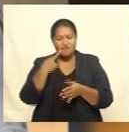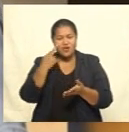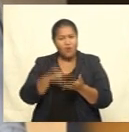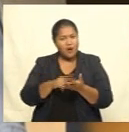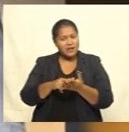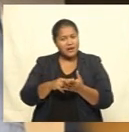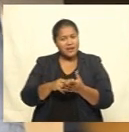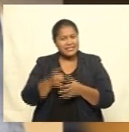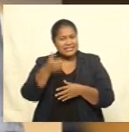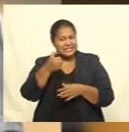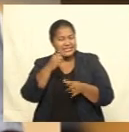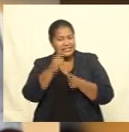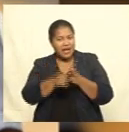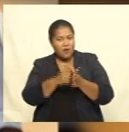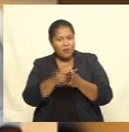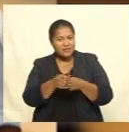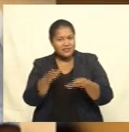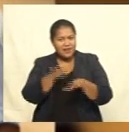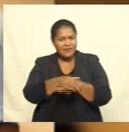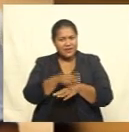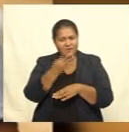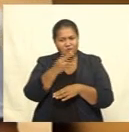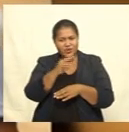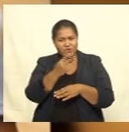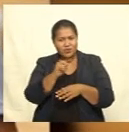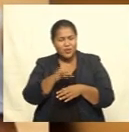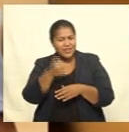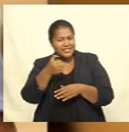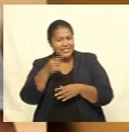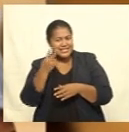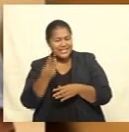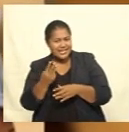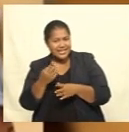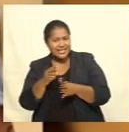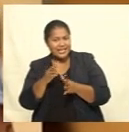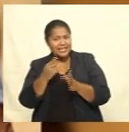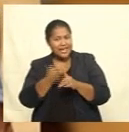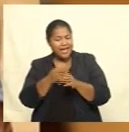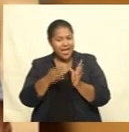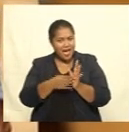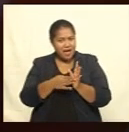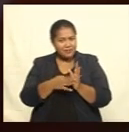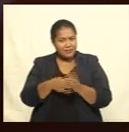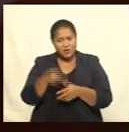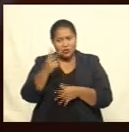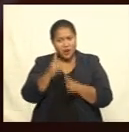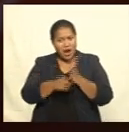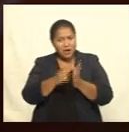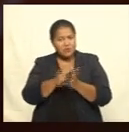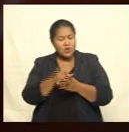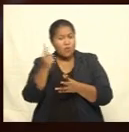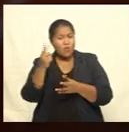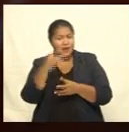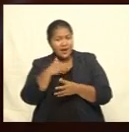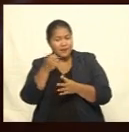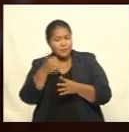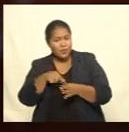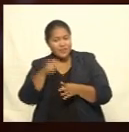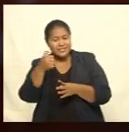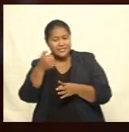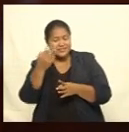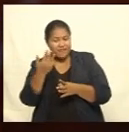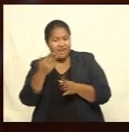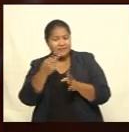covering 52.693 kilometers. In 12 hours, he managed to complete 100.652 kilometers